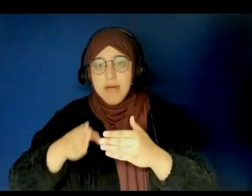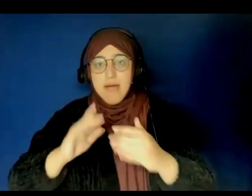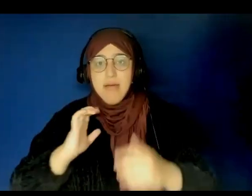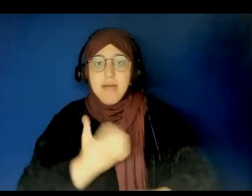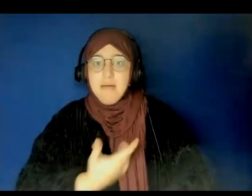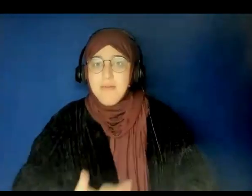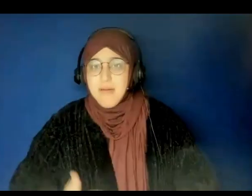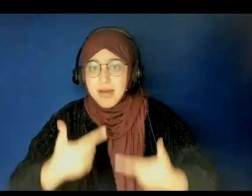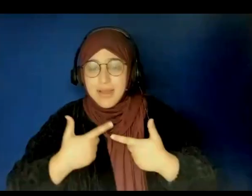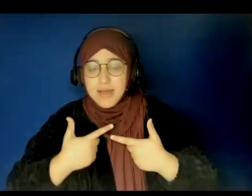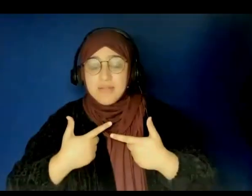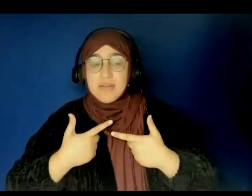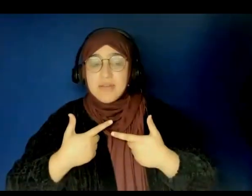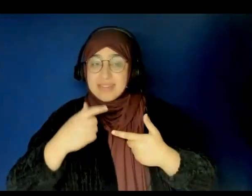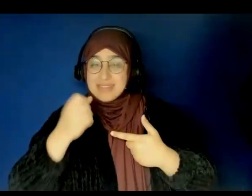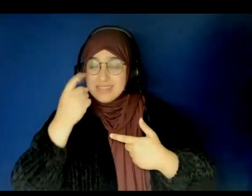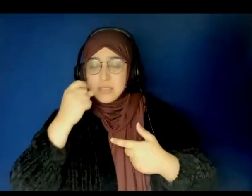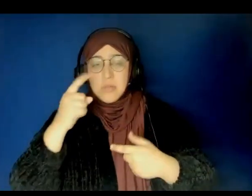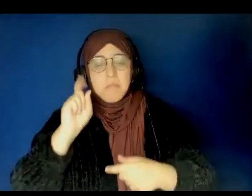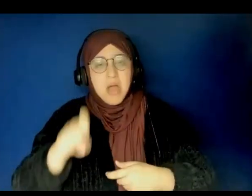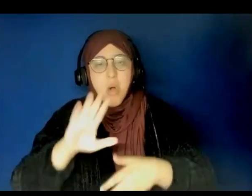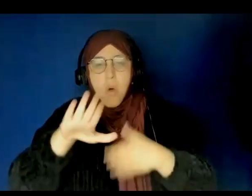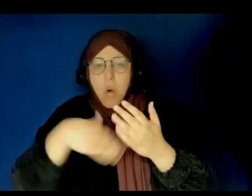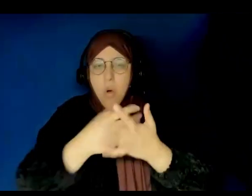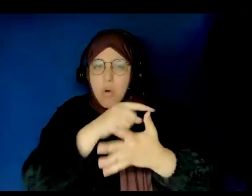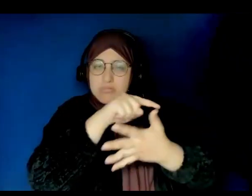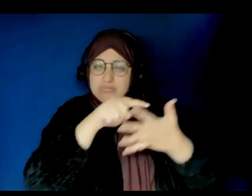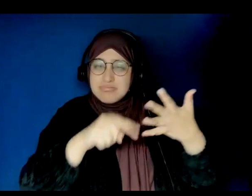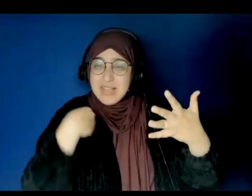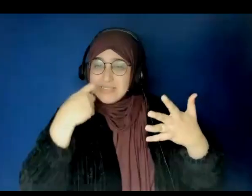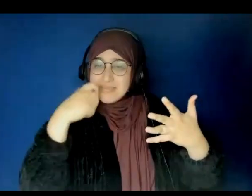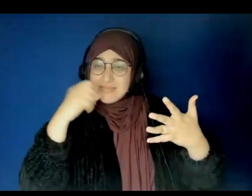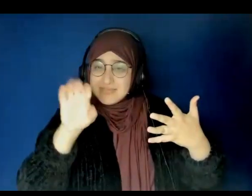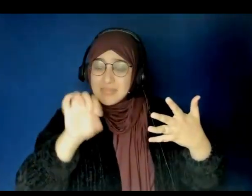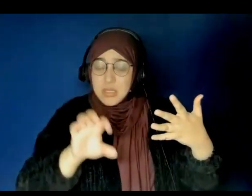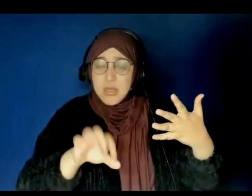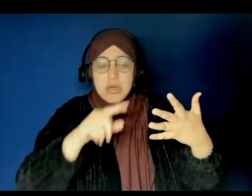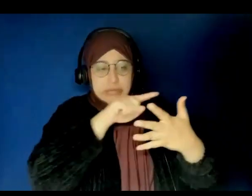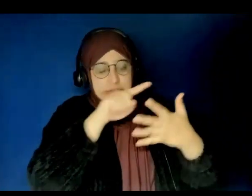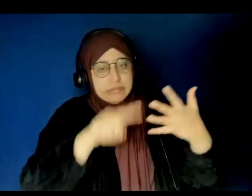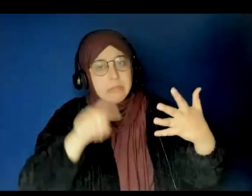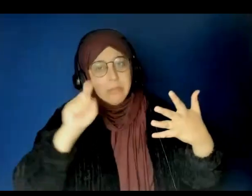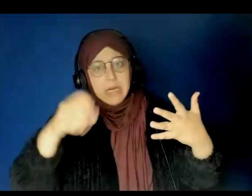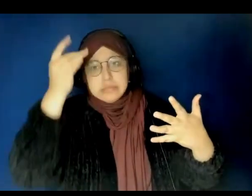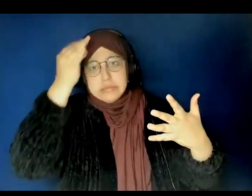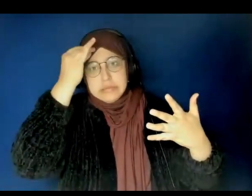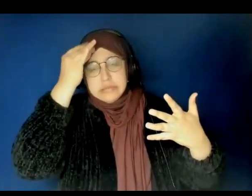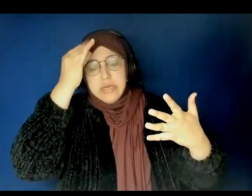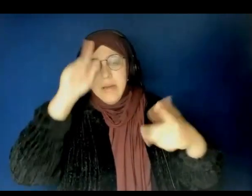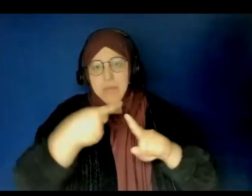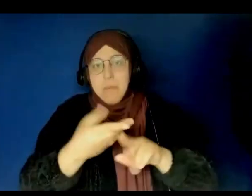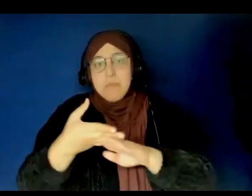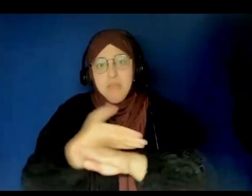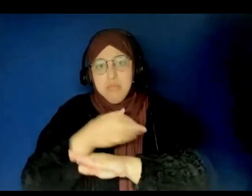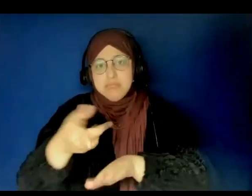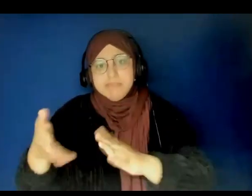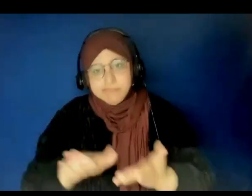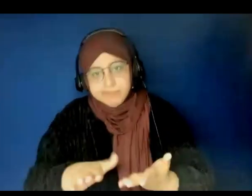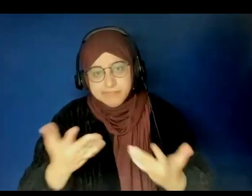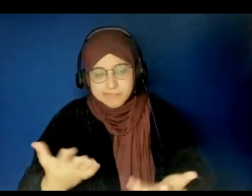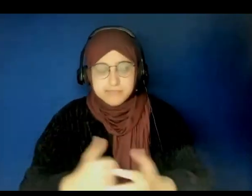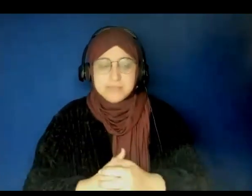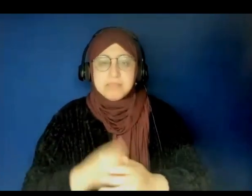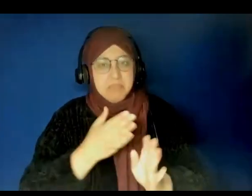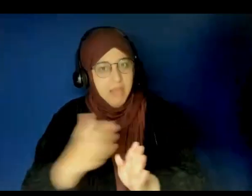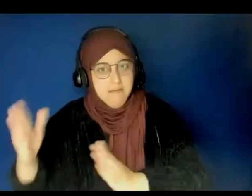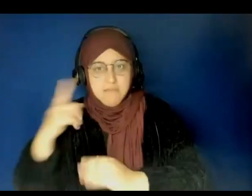all of these things into consideration. Now, on the screen, I want to tell you a story of something that